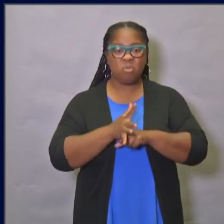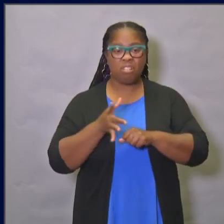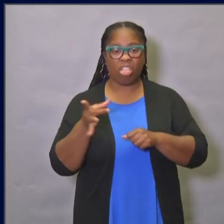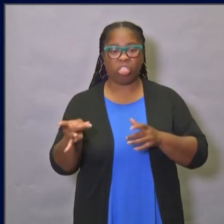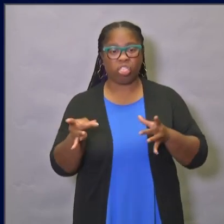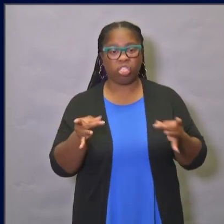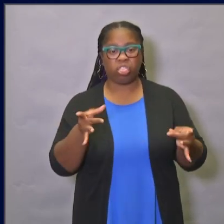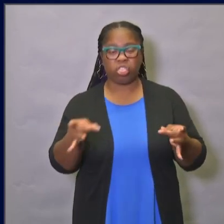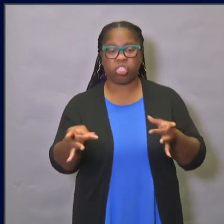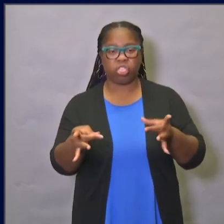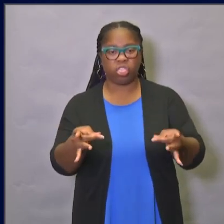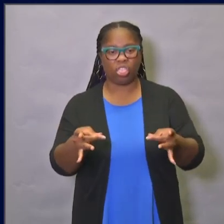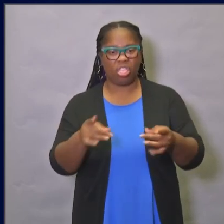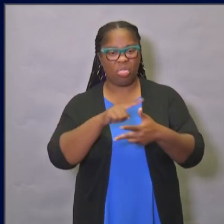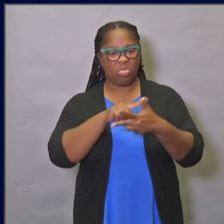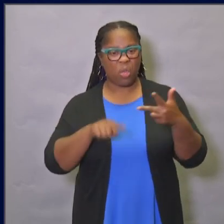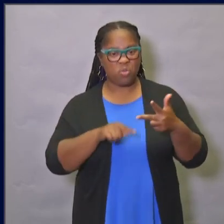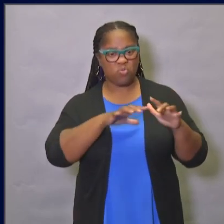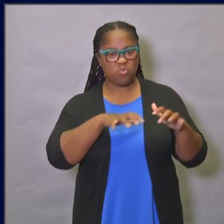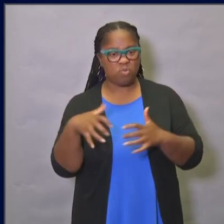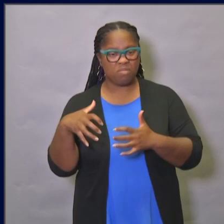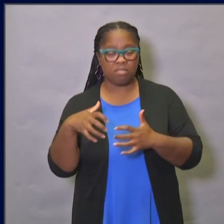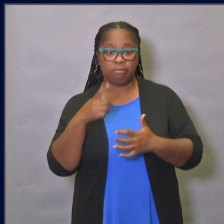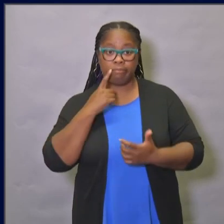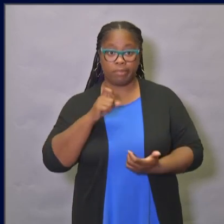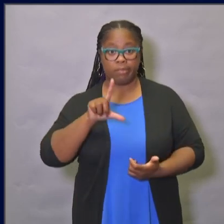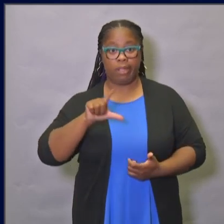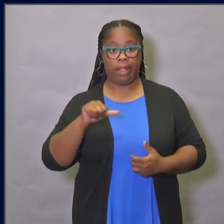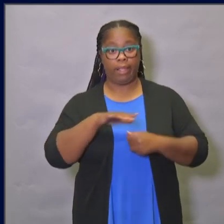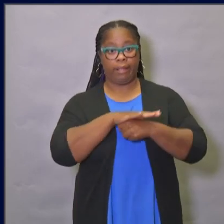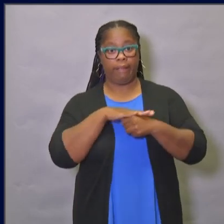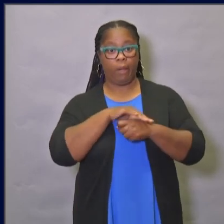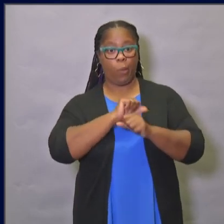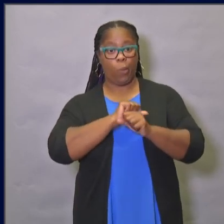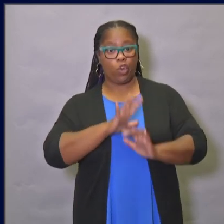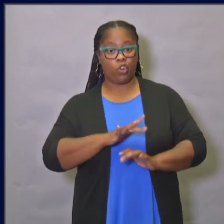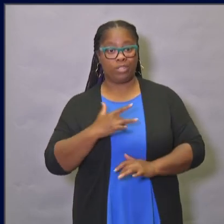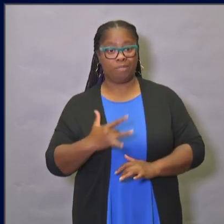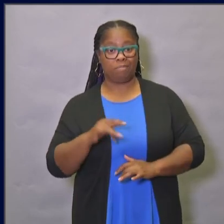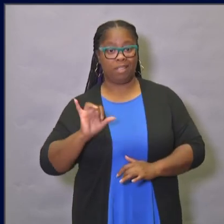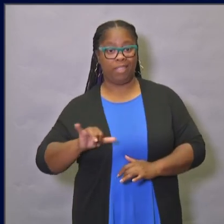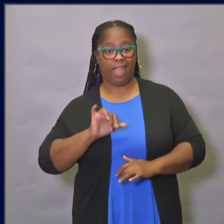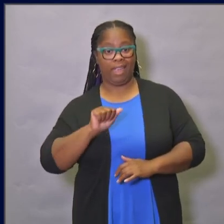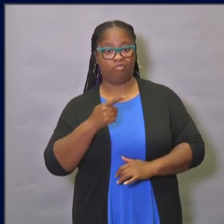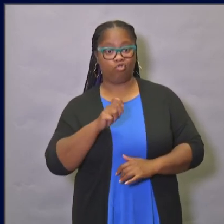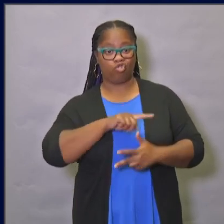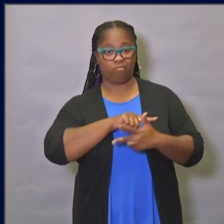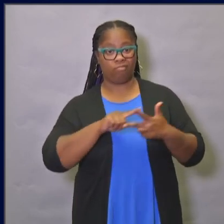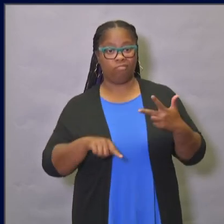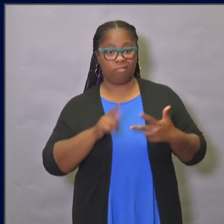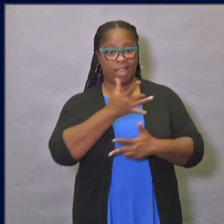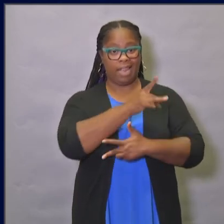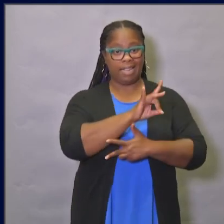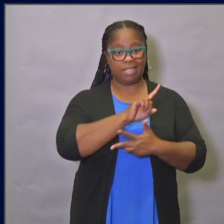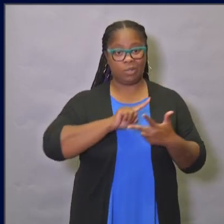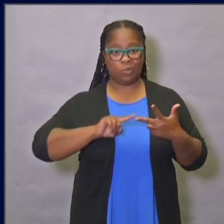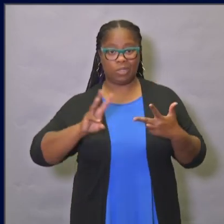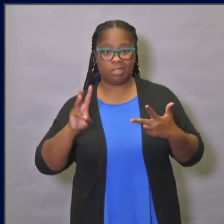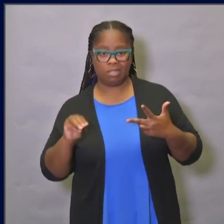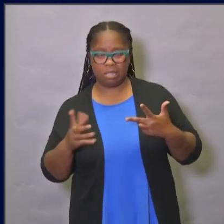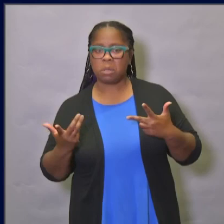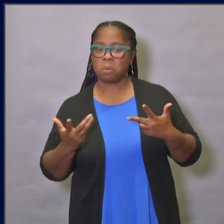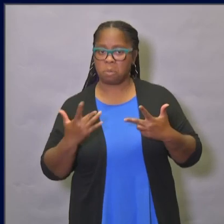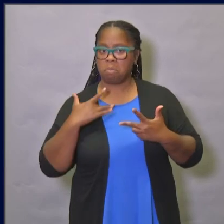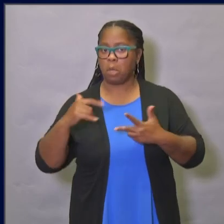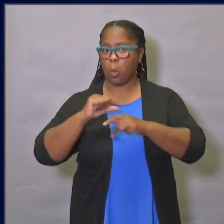is that they do make up the vast majority of the LA County workforce, and they are the groups that are most likely to be workers and